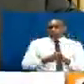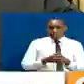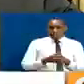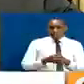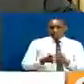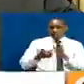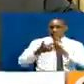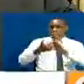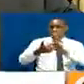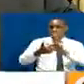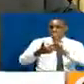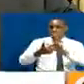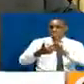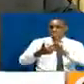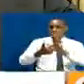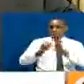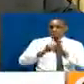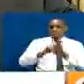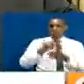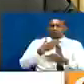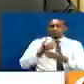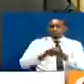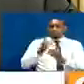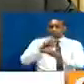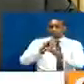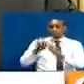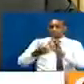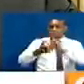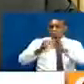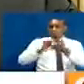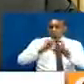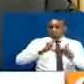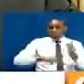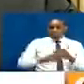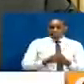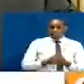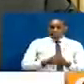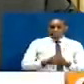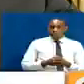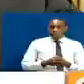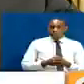And an impression was, they tried to create an impression that